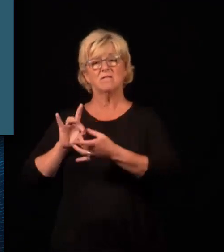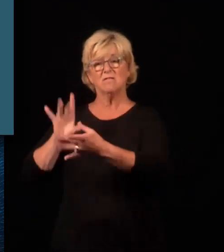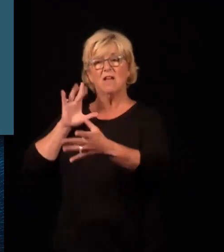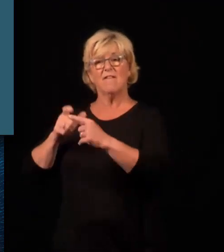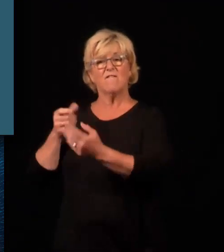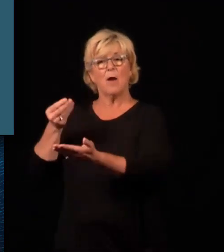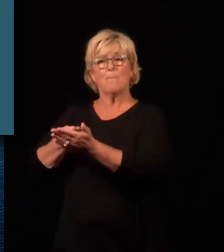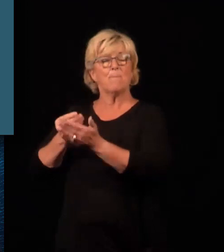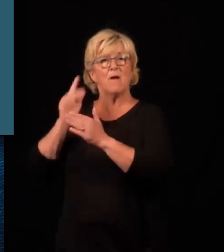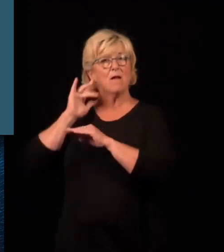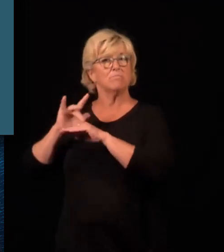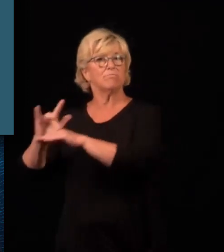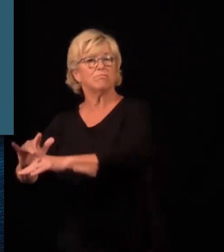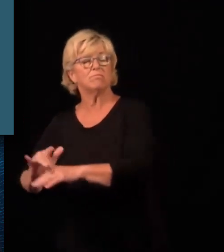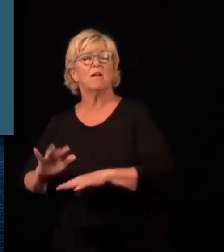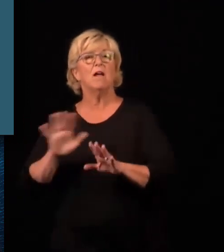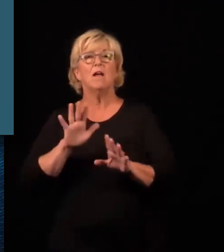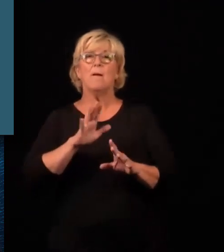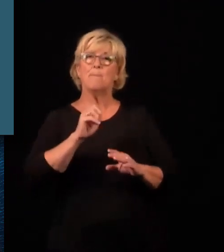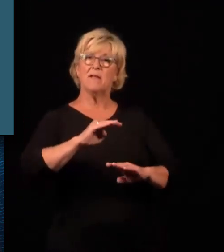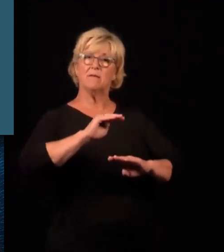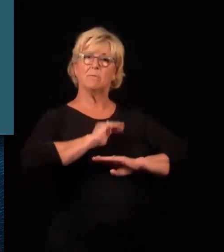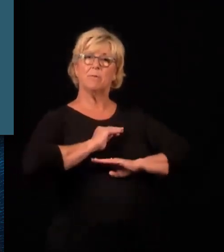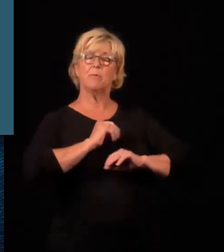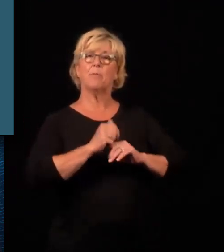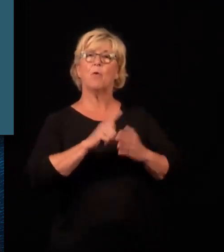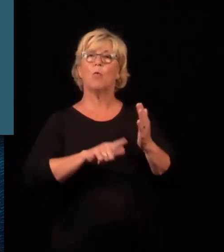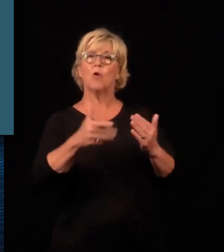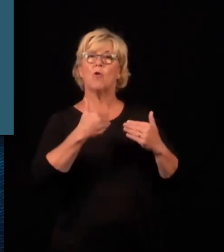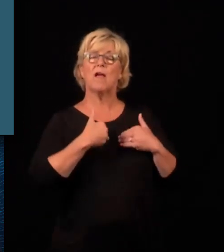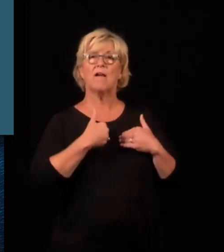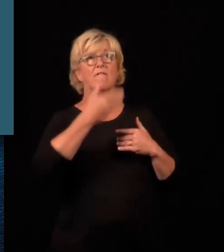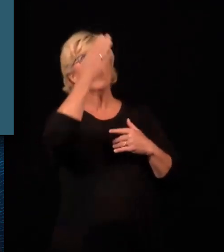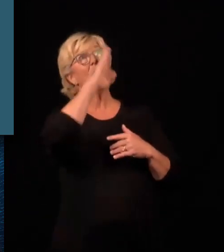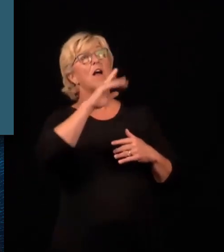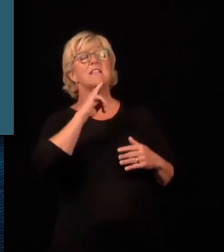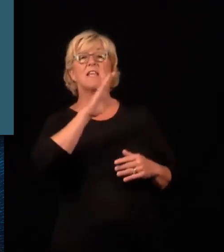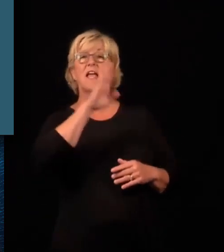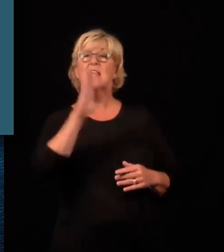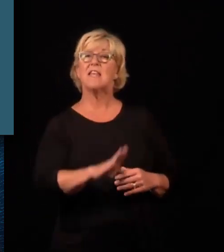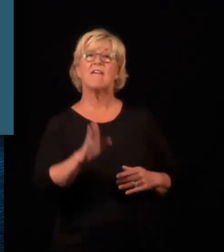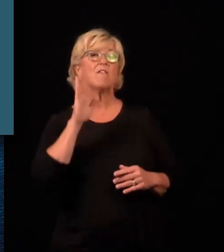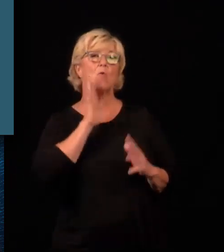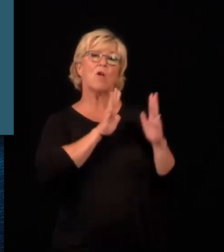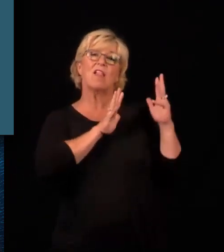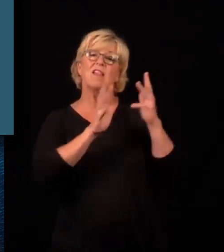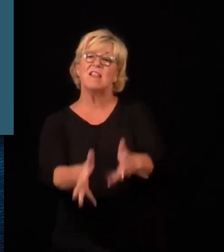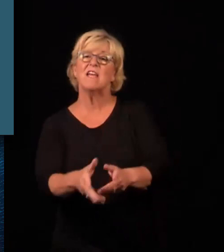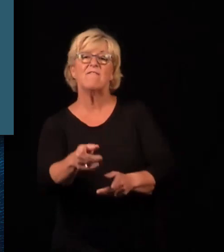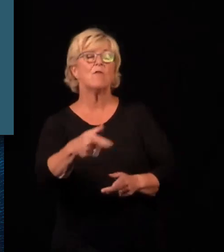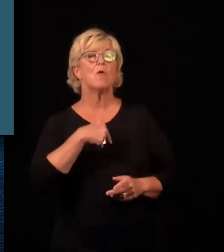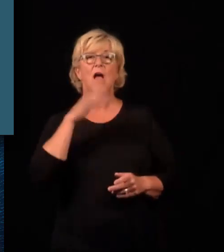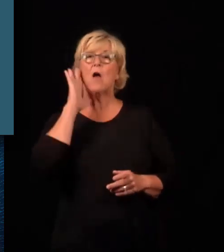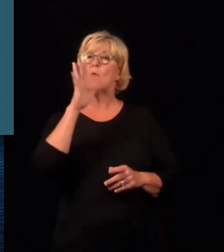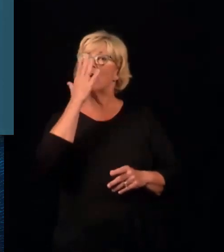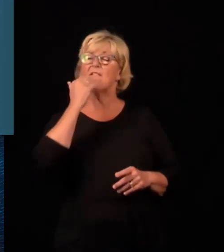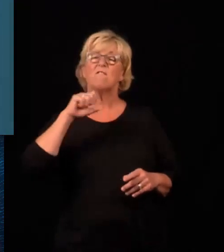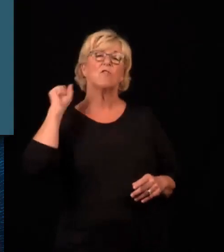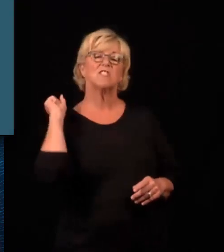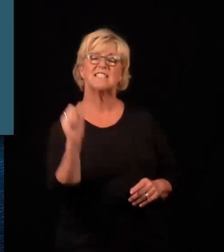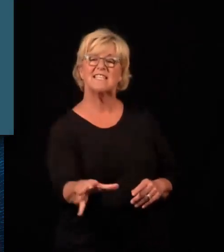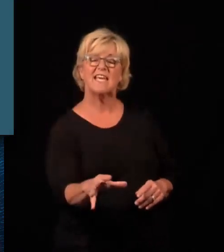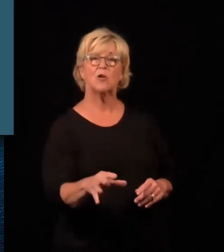and be content with what you have, because God has said, never will I leave you, never will I forsake